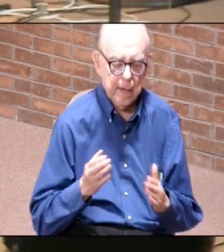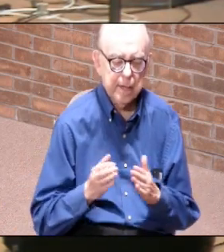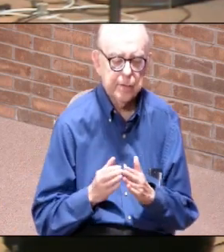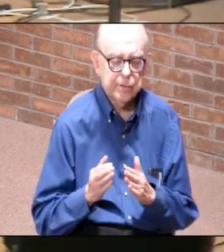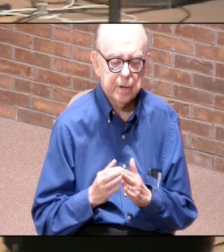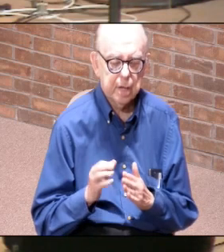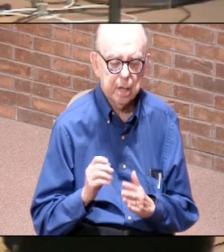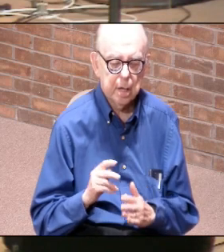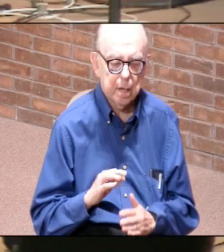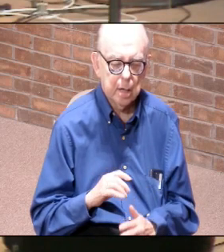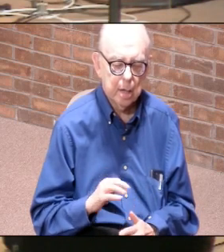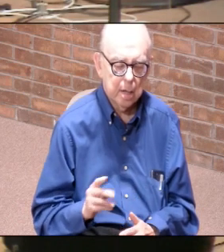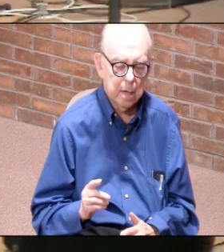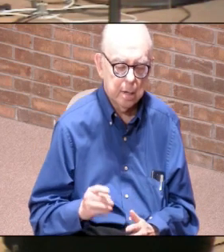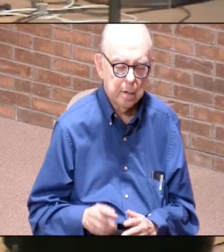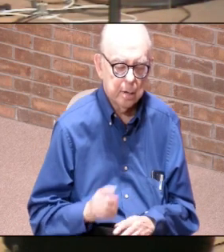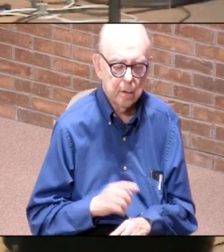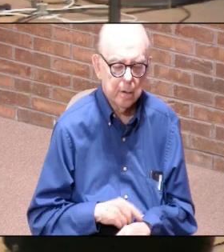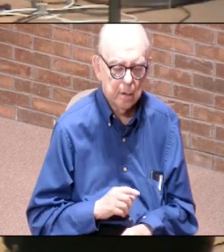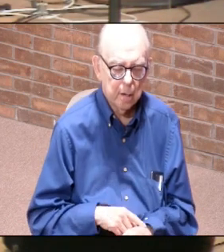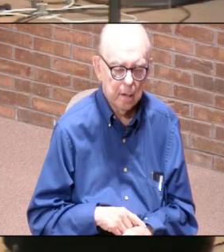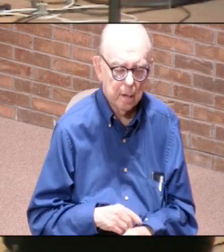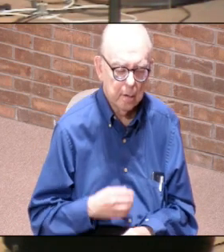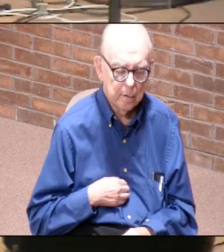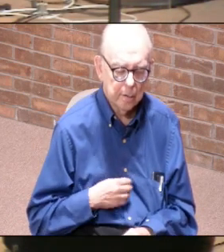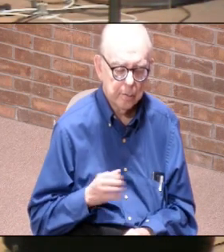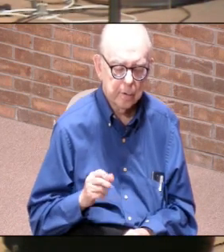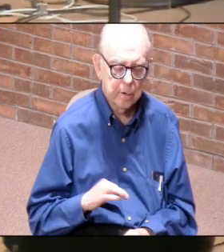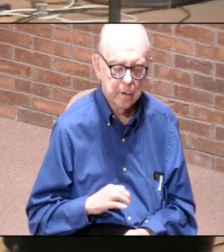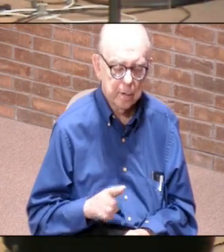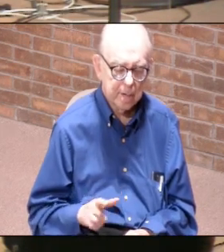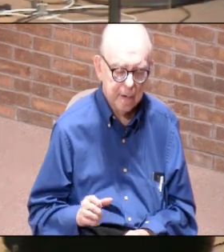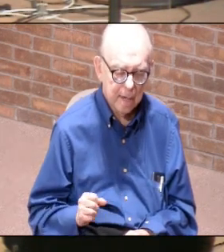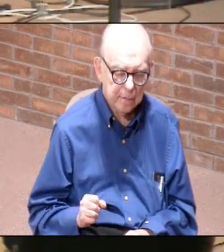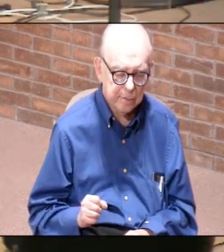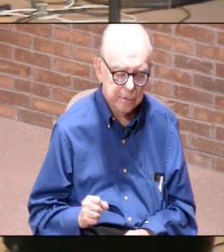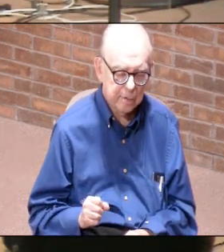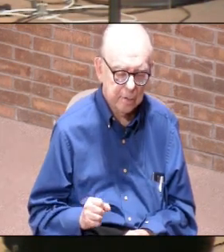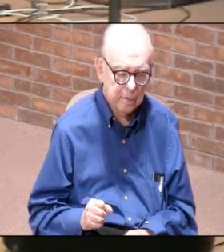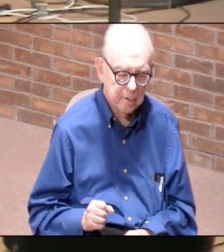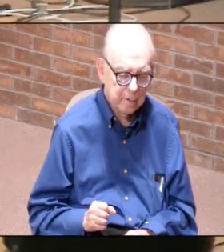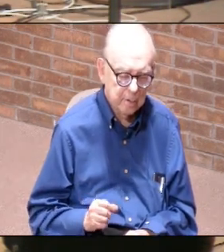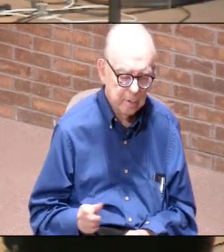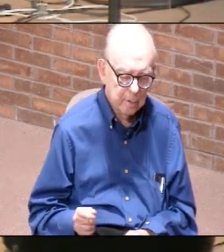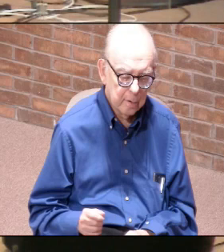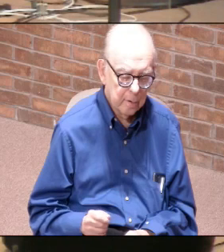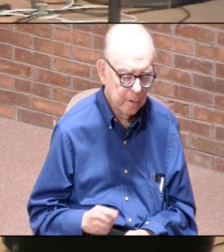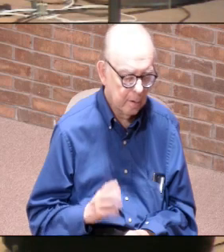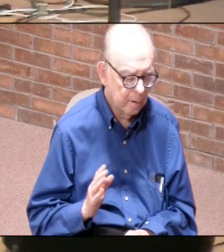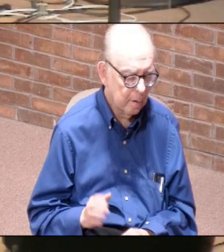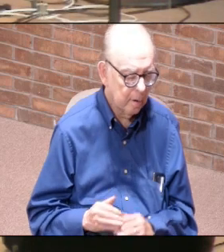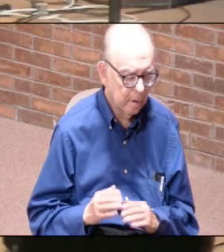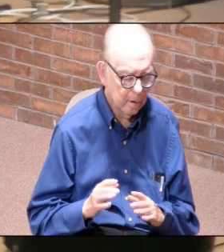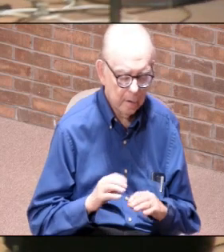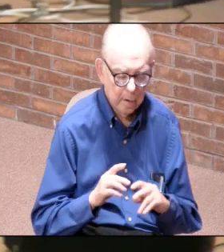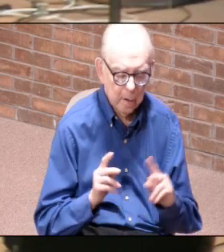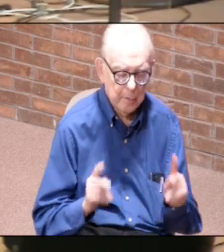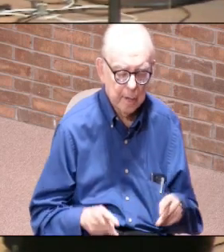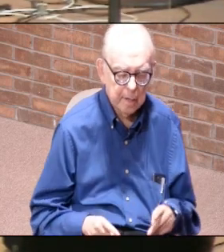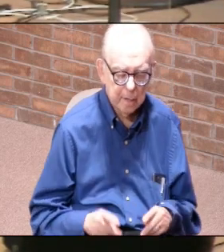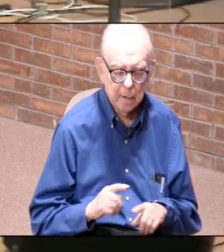parks during that time. There were canals, great architecture, palaces and